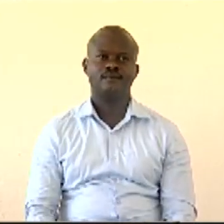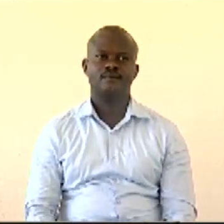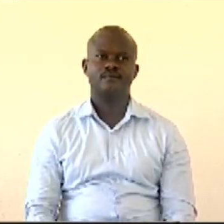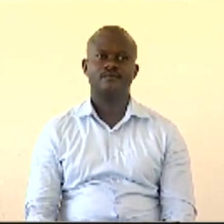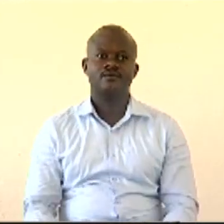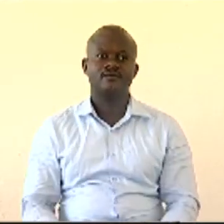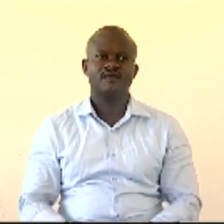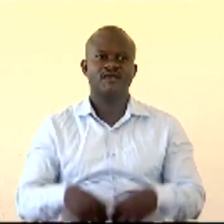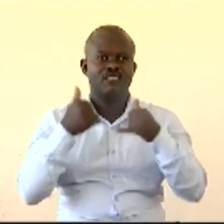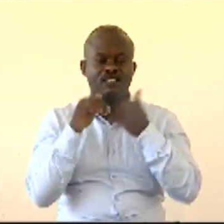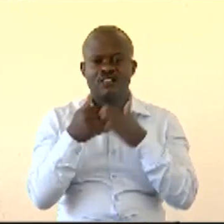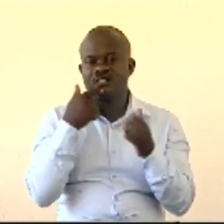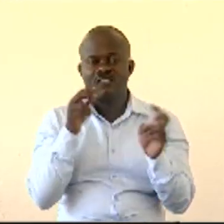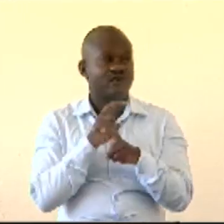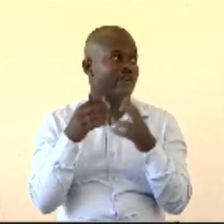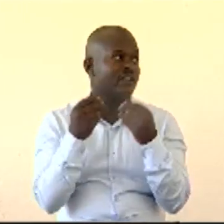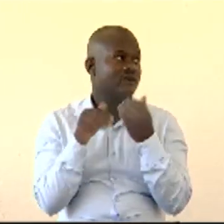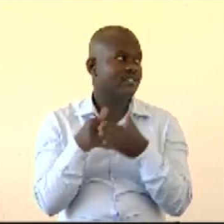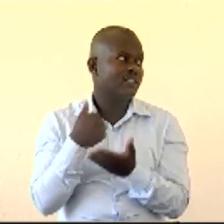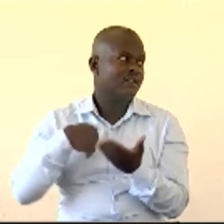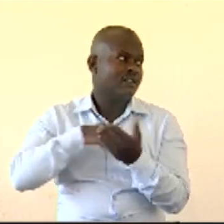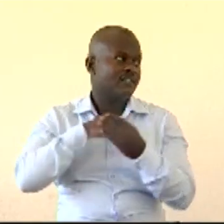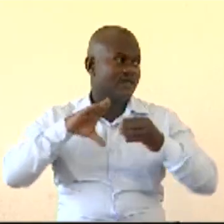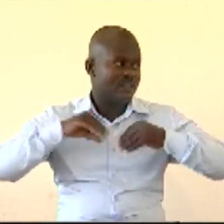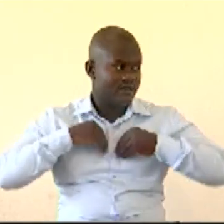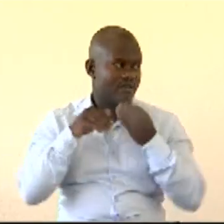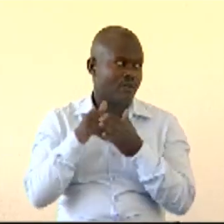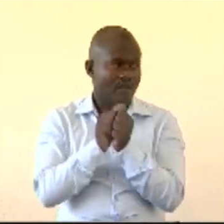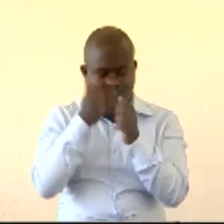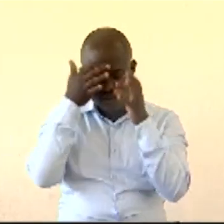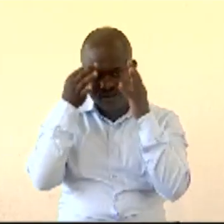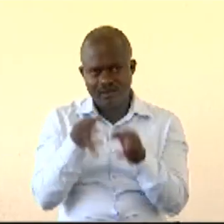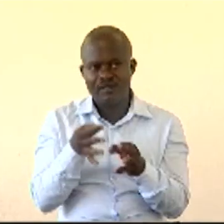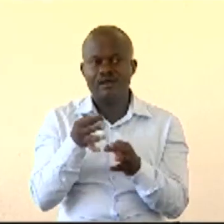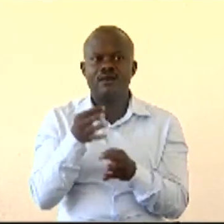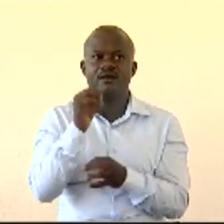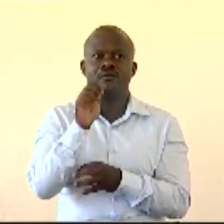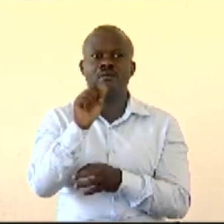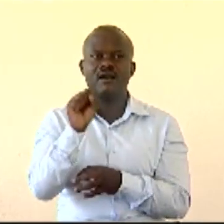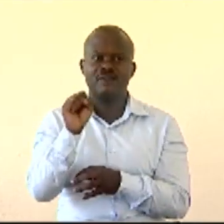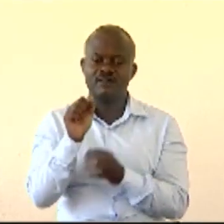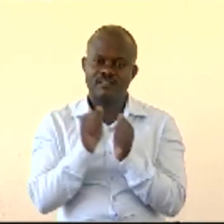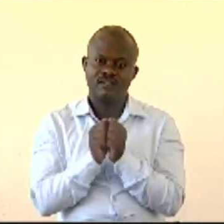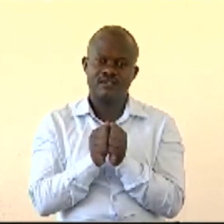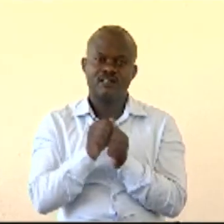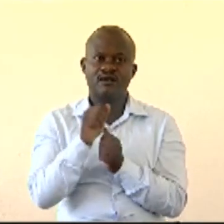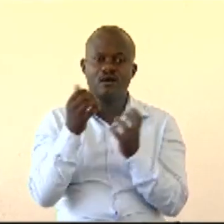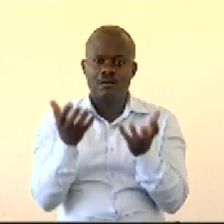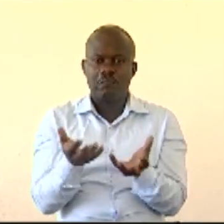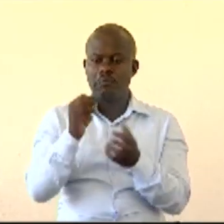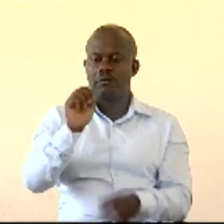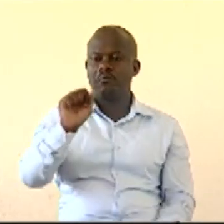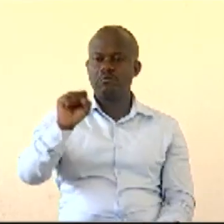Now, it's very simple. Let us start by determining the masses. What mass of hydrogen do we